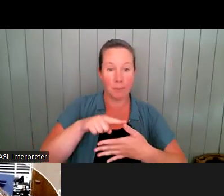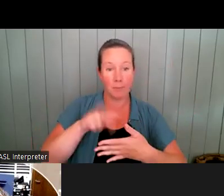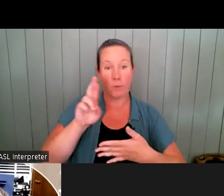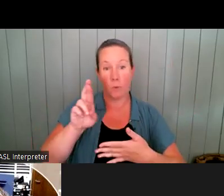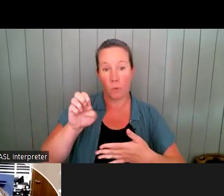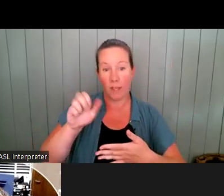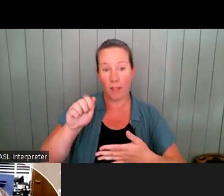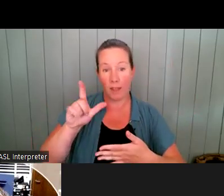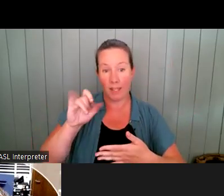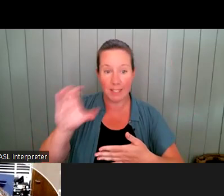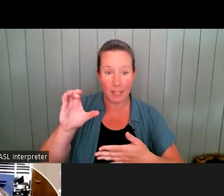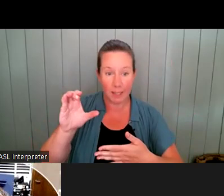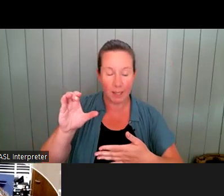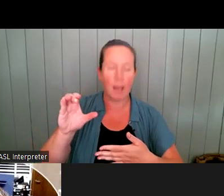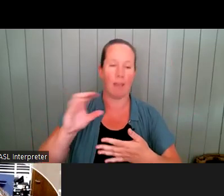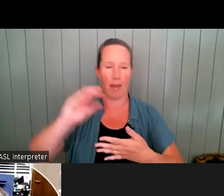realistic, 15.